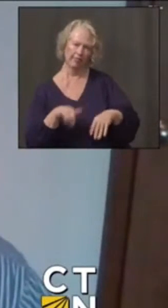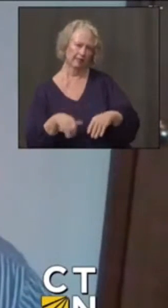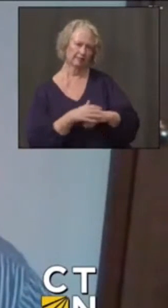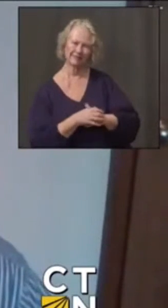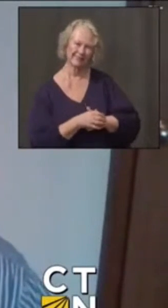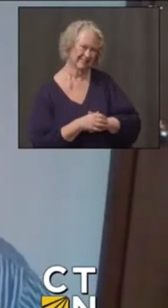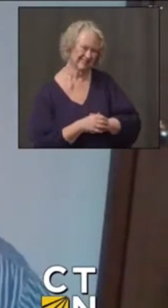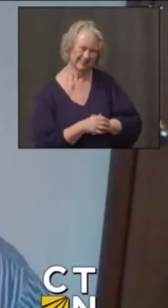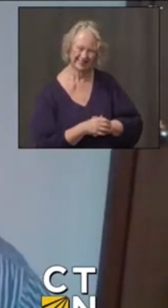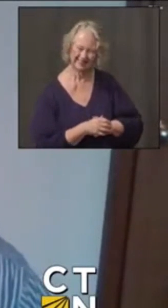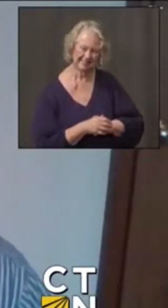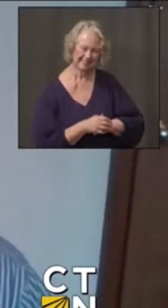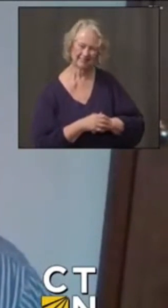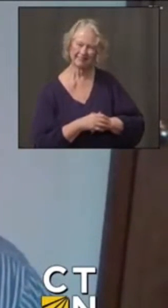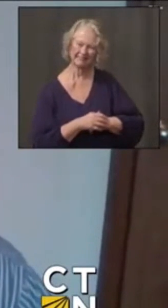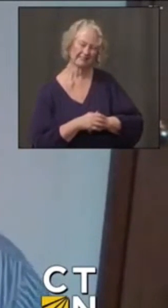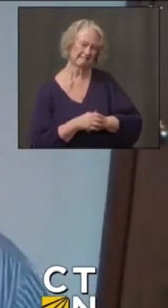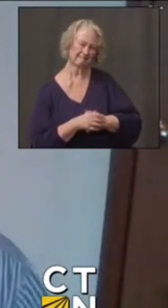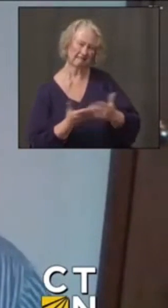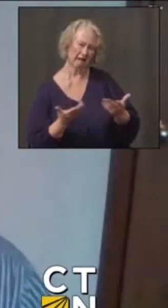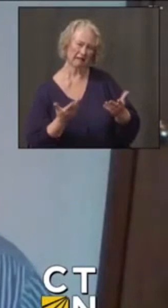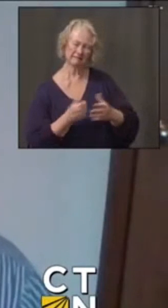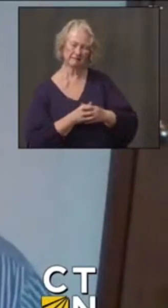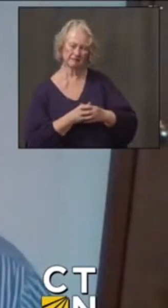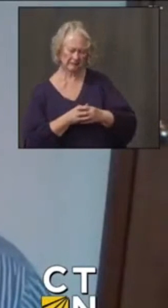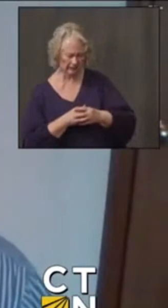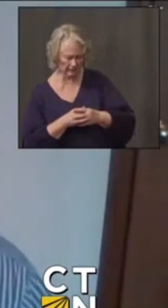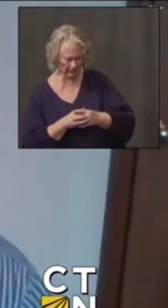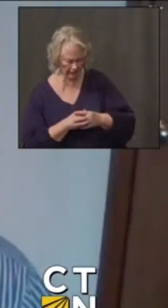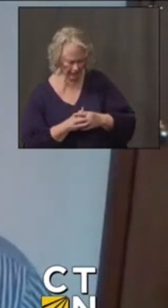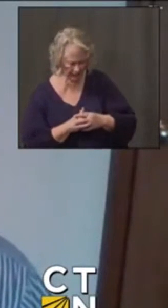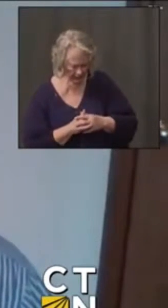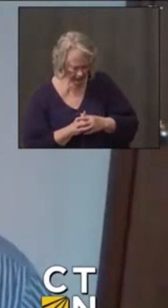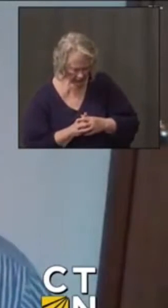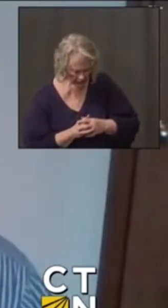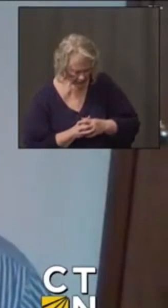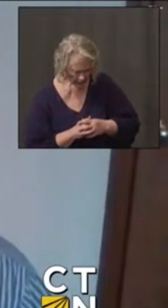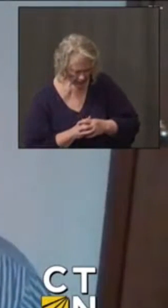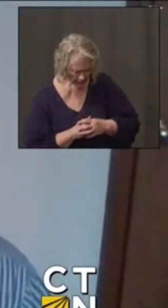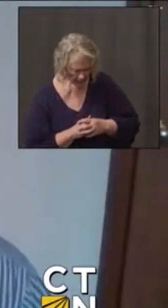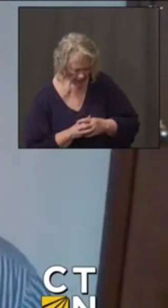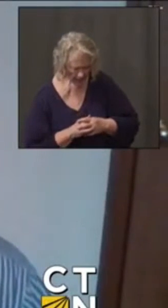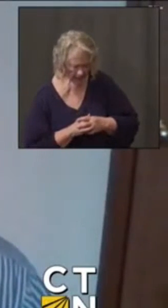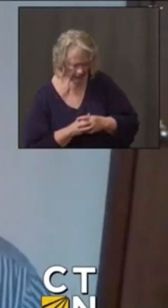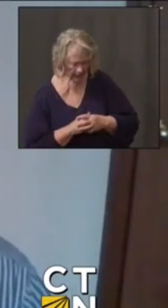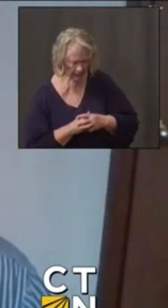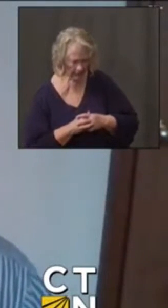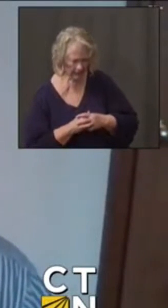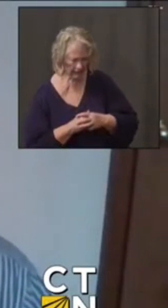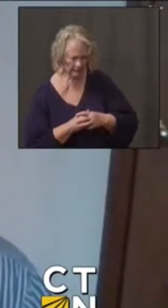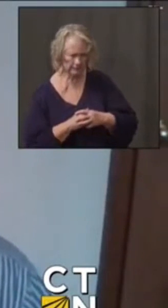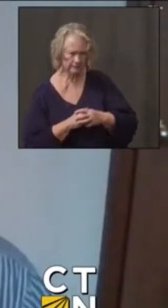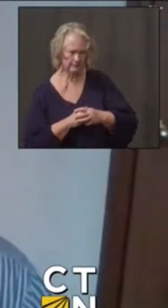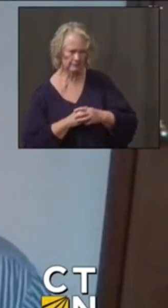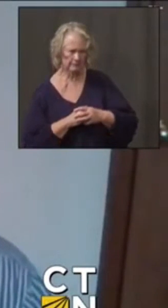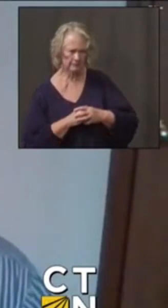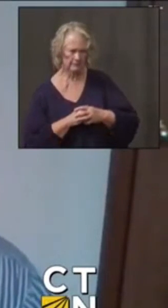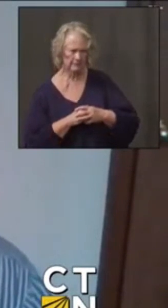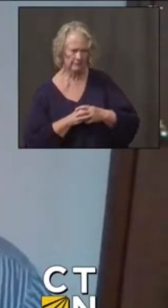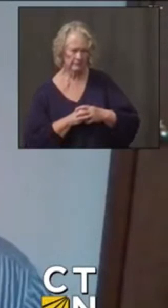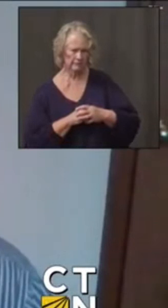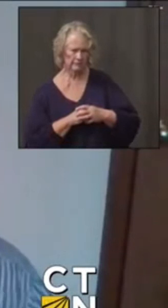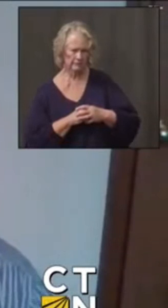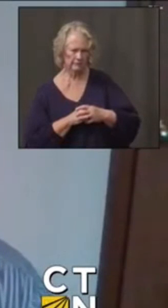population in our company working on this. Yeah, it's more of a Groton question, I guess. Yeah. Can you explain in layman's terms